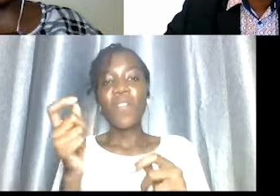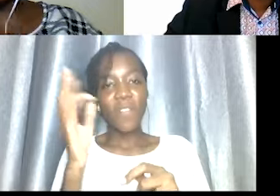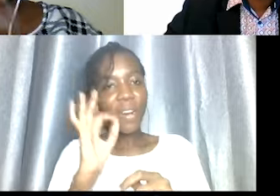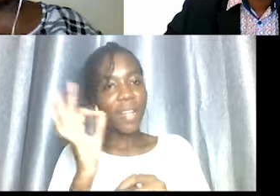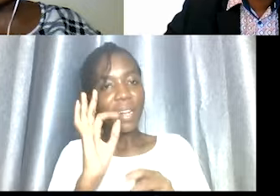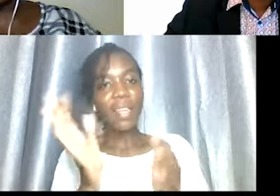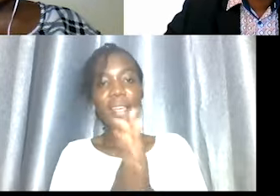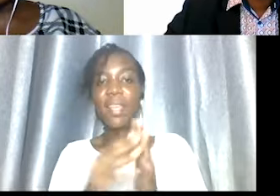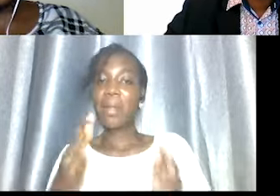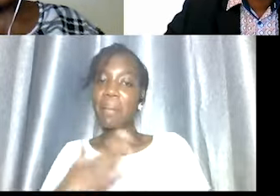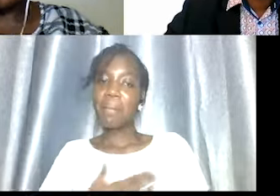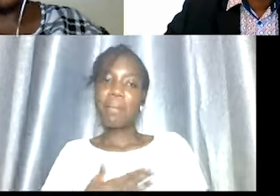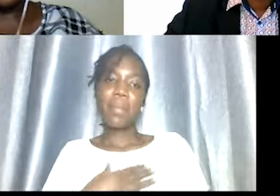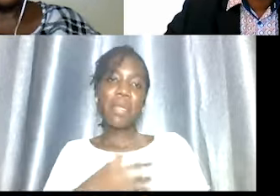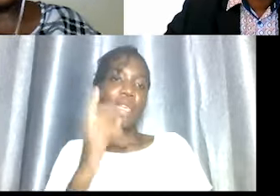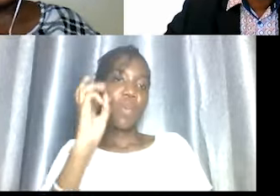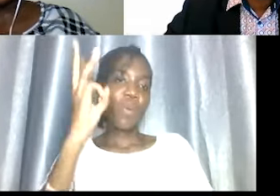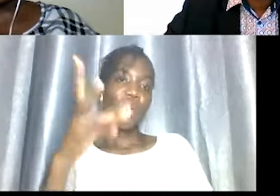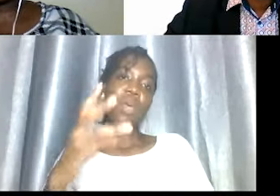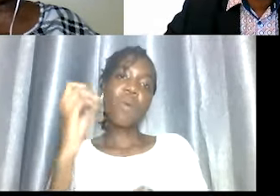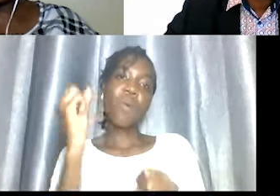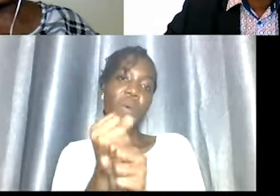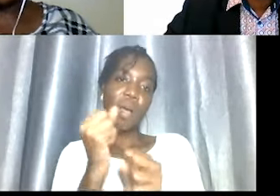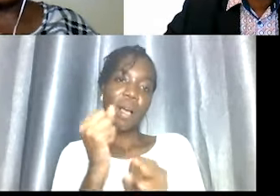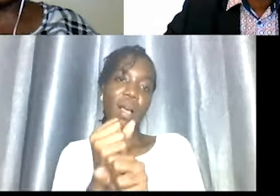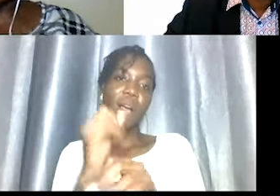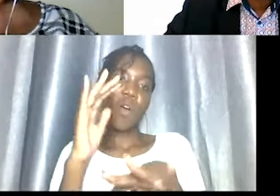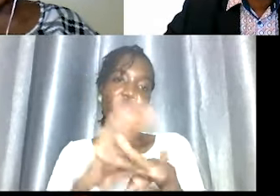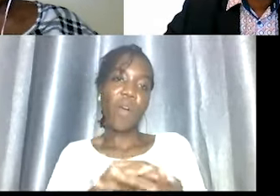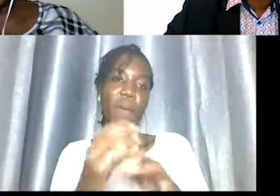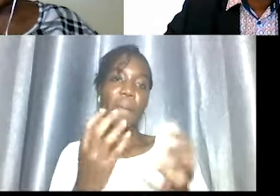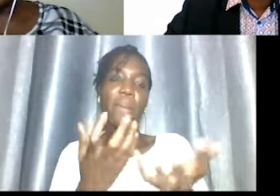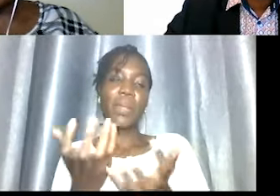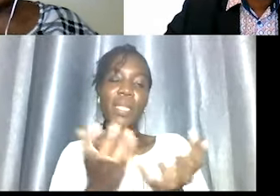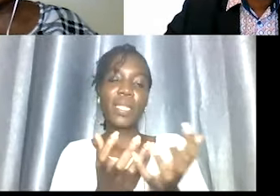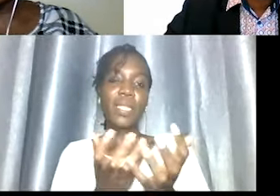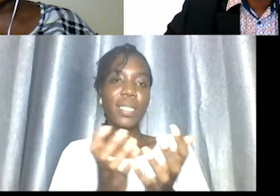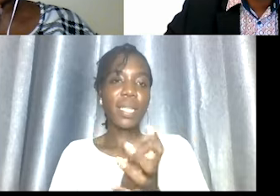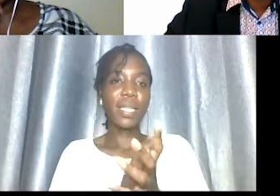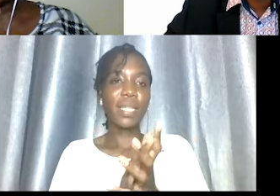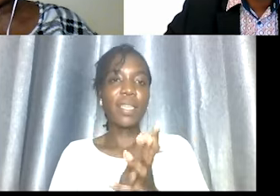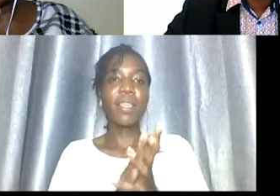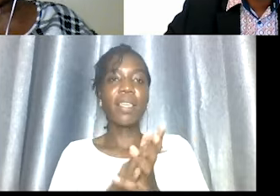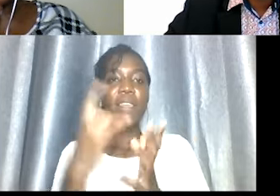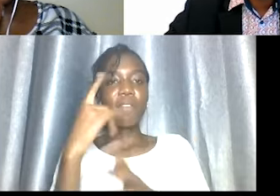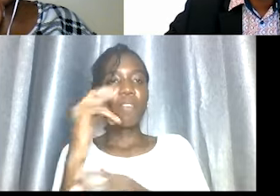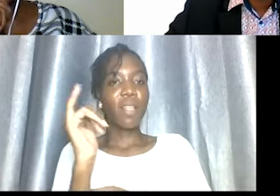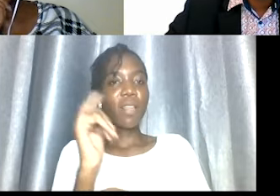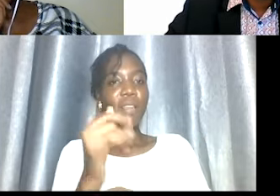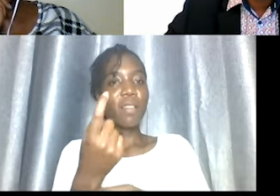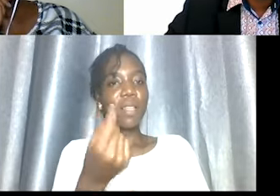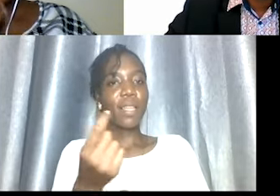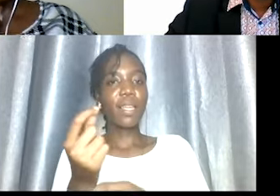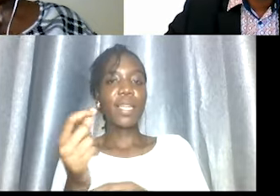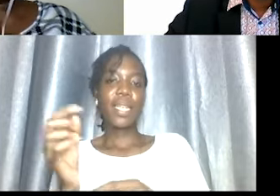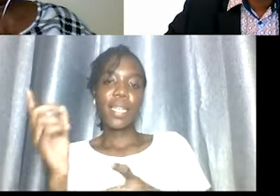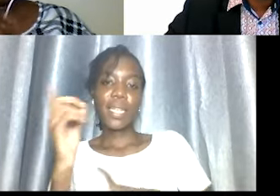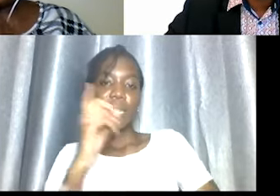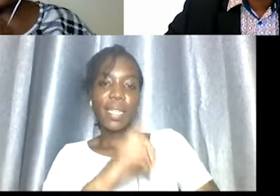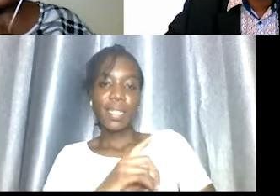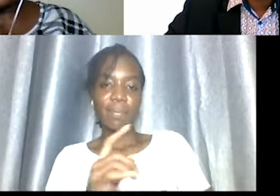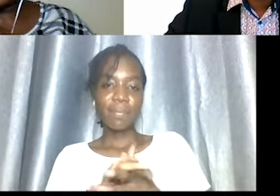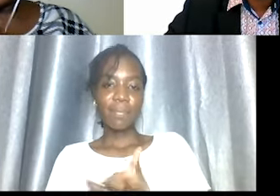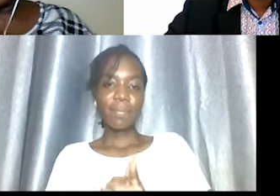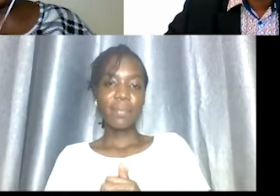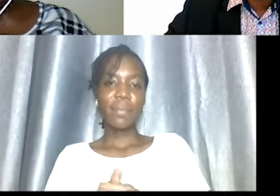I personally will be working on my business and not in the business for those few days. I need to take advantage and strategize. So thank you